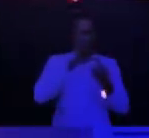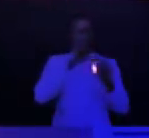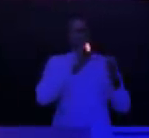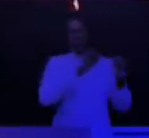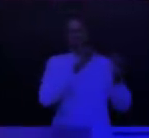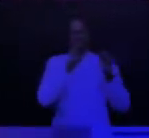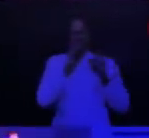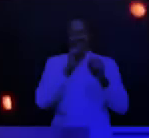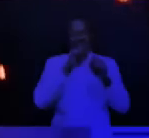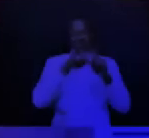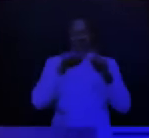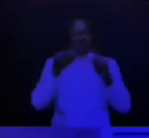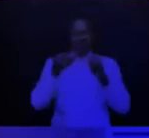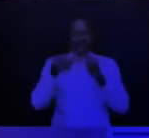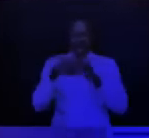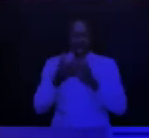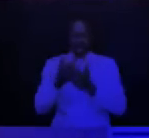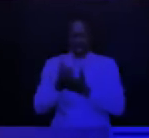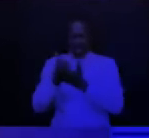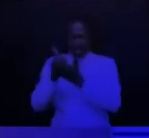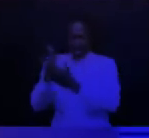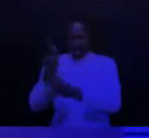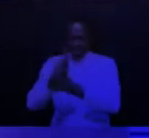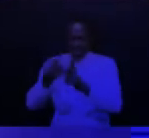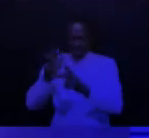and let's pray.